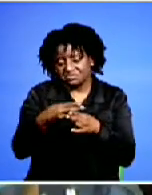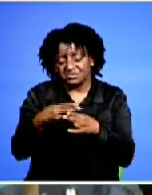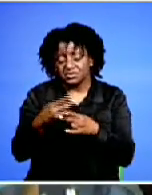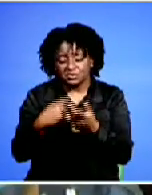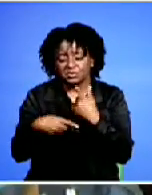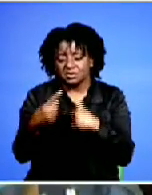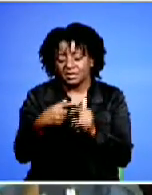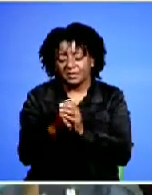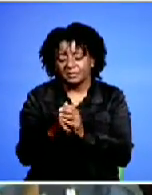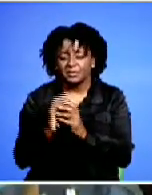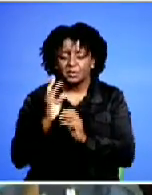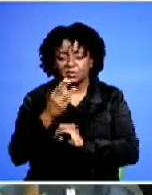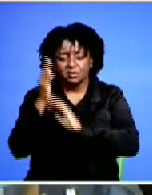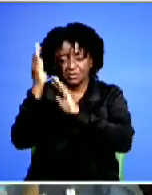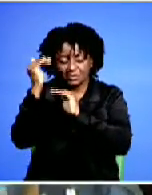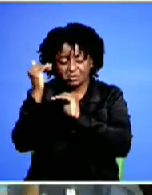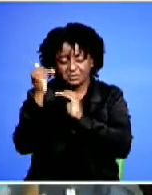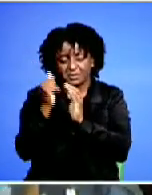we anticipate